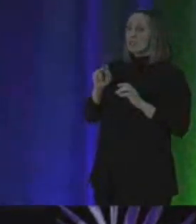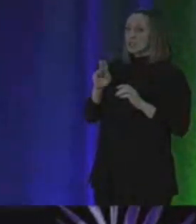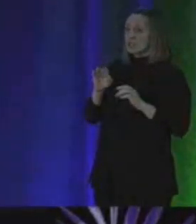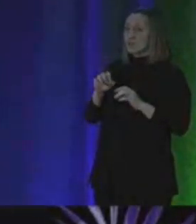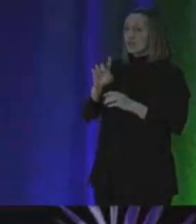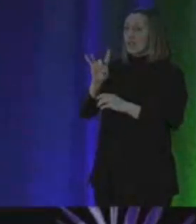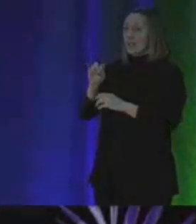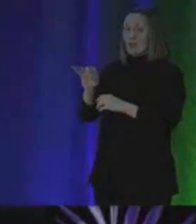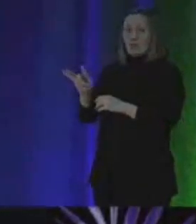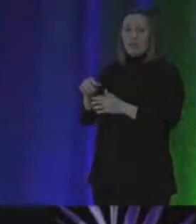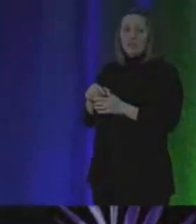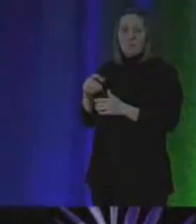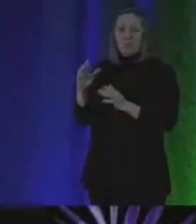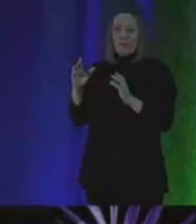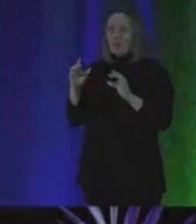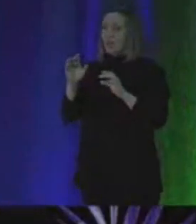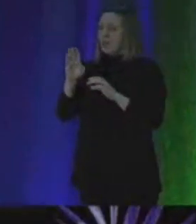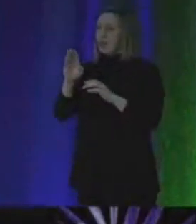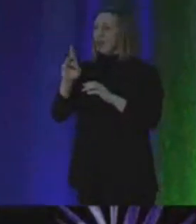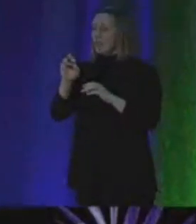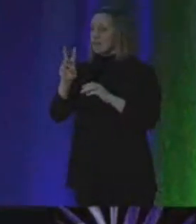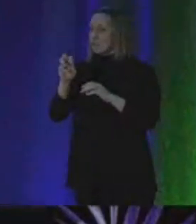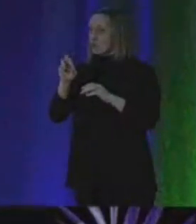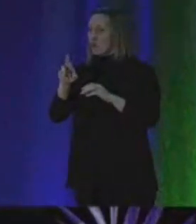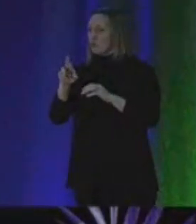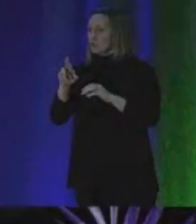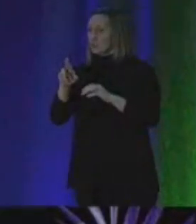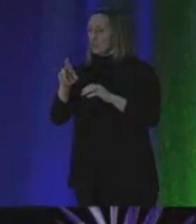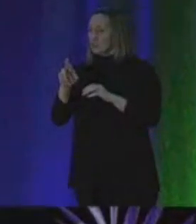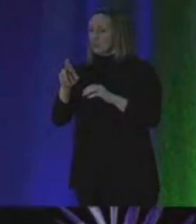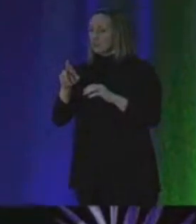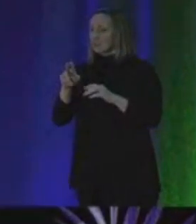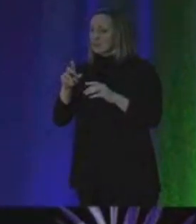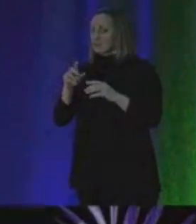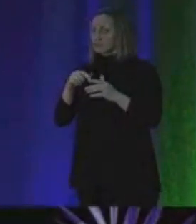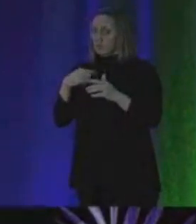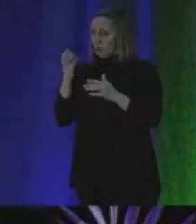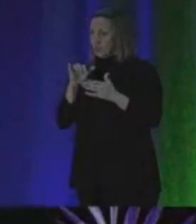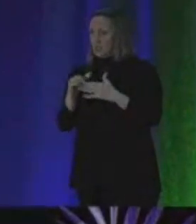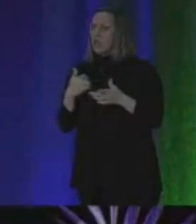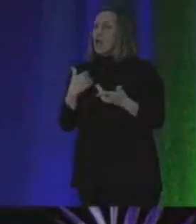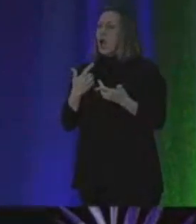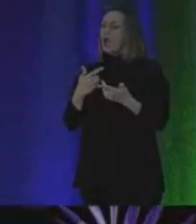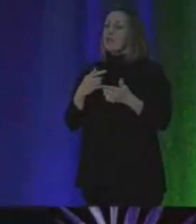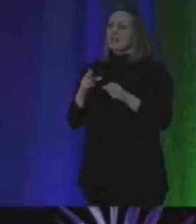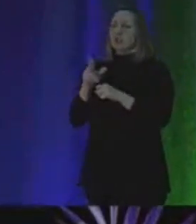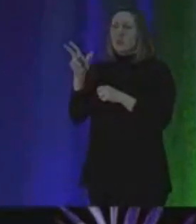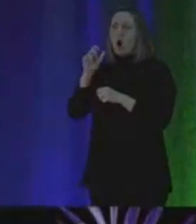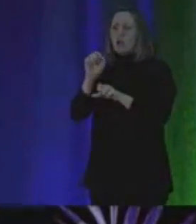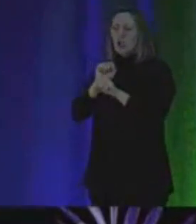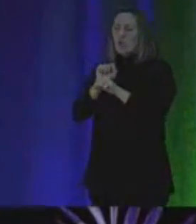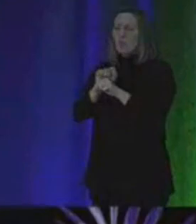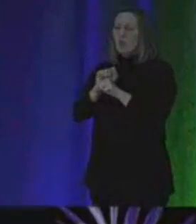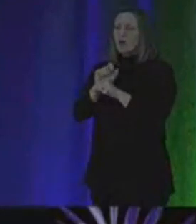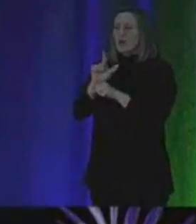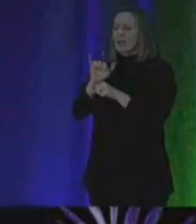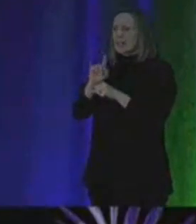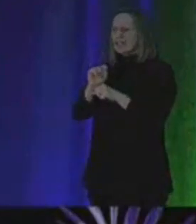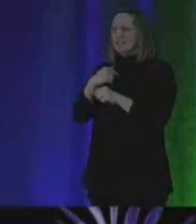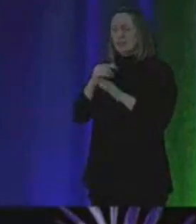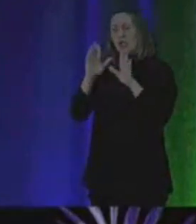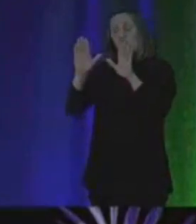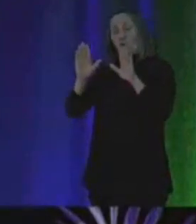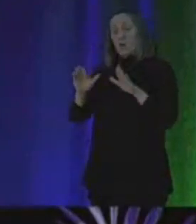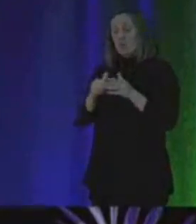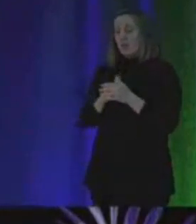looks like. So I wrote this. I'm going to be real quick about this. This uses audio worklets, which are incredible.